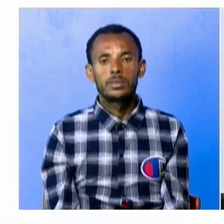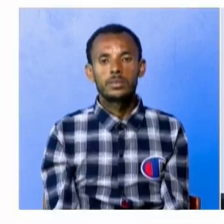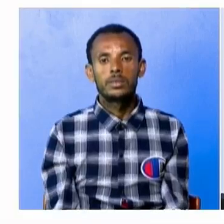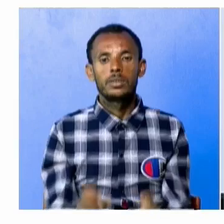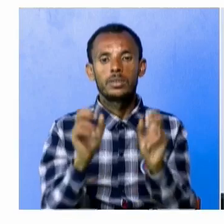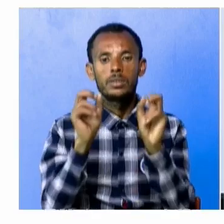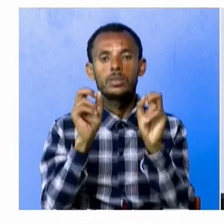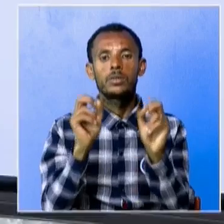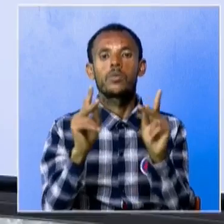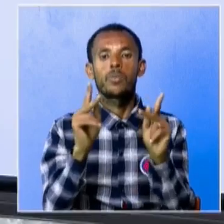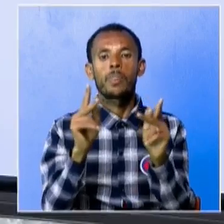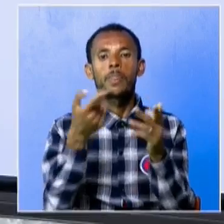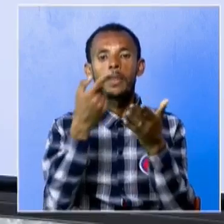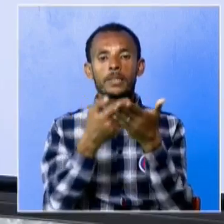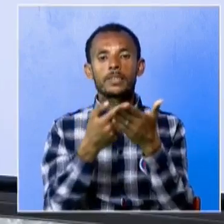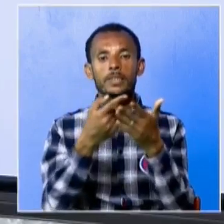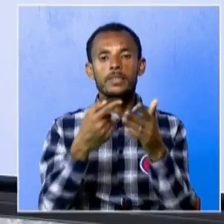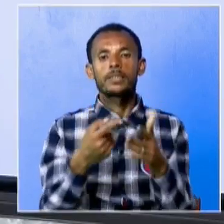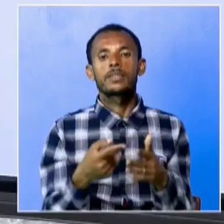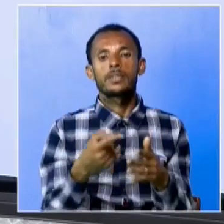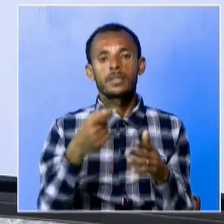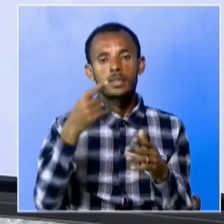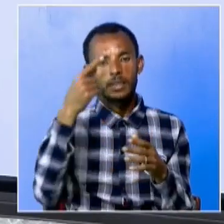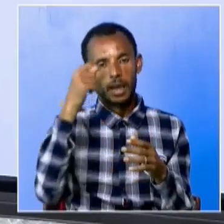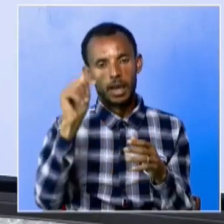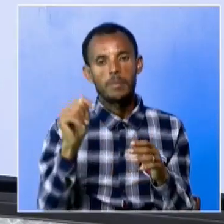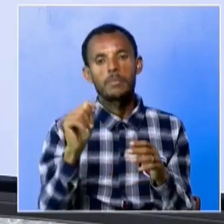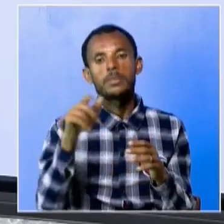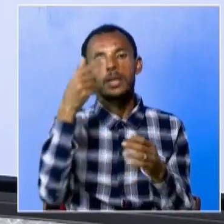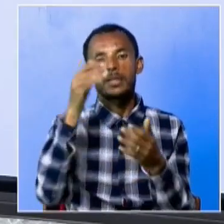Okay, this theorem tells us